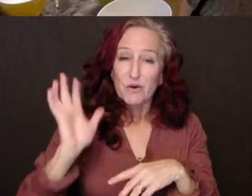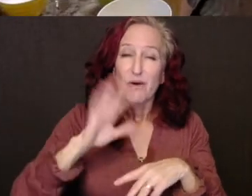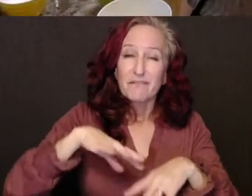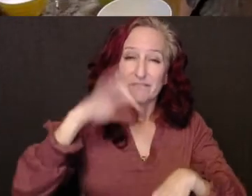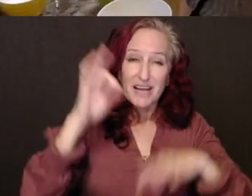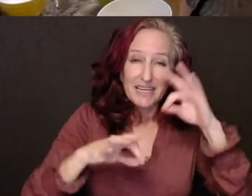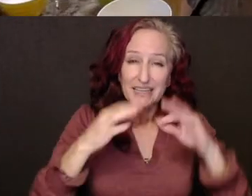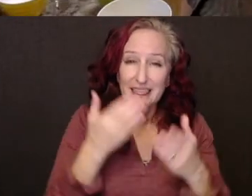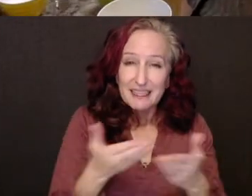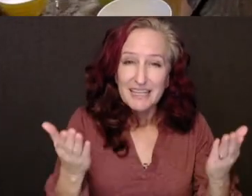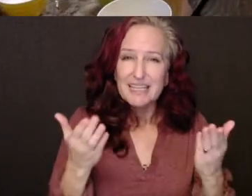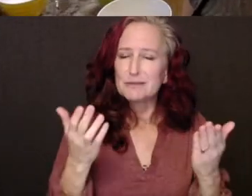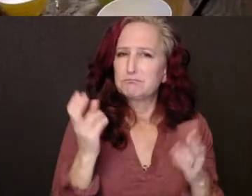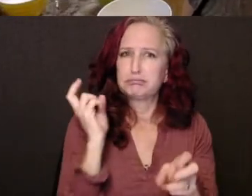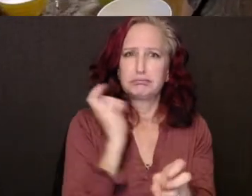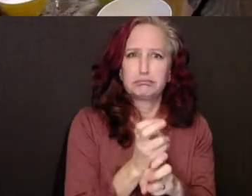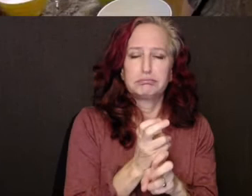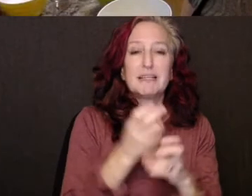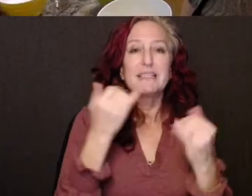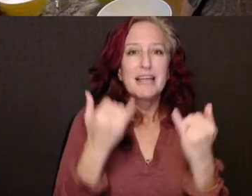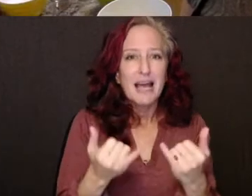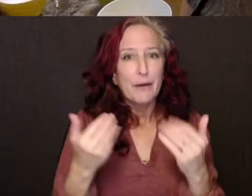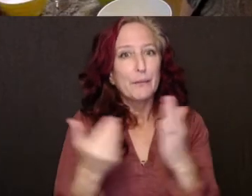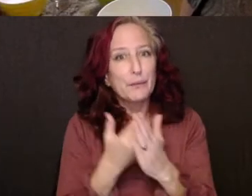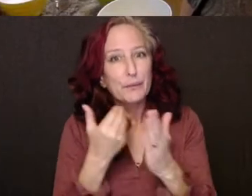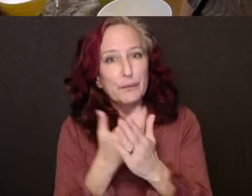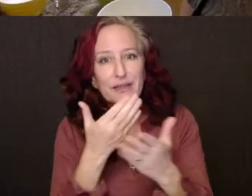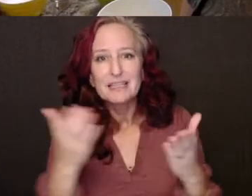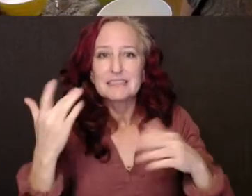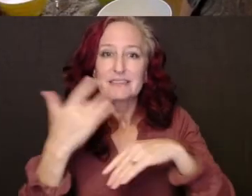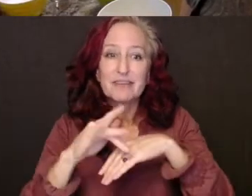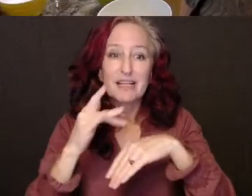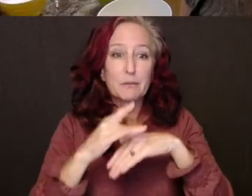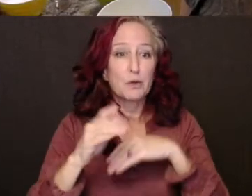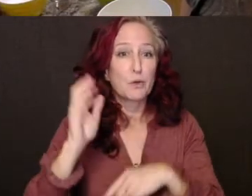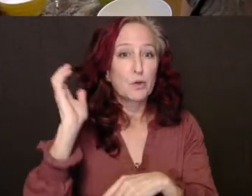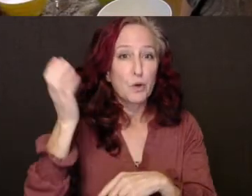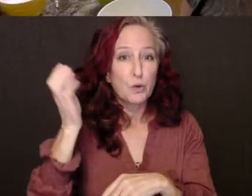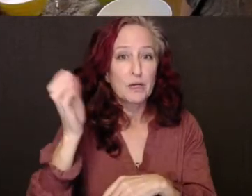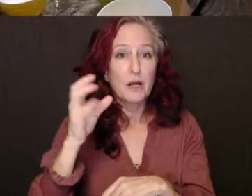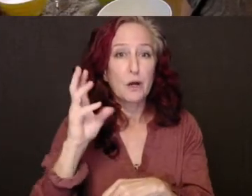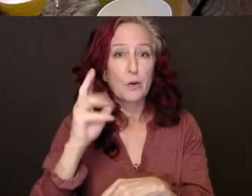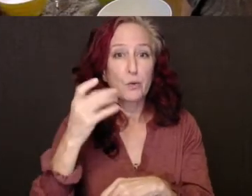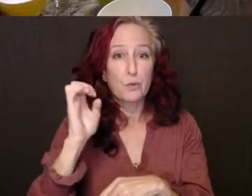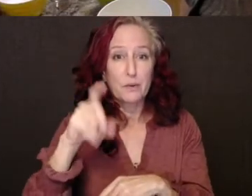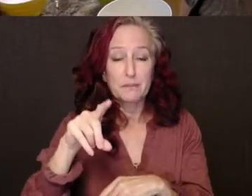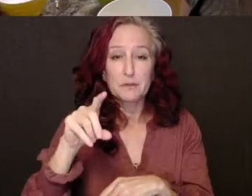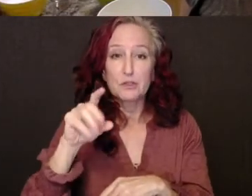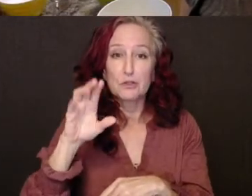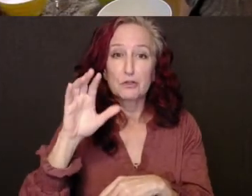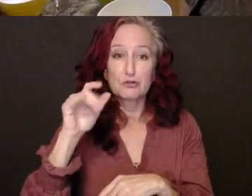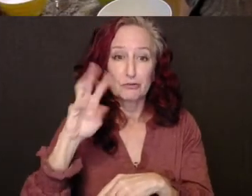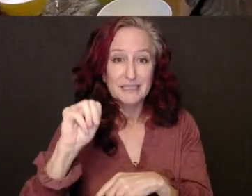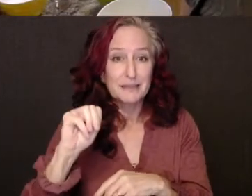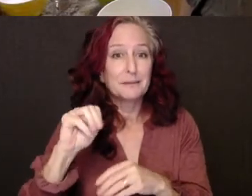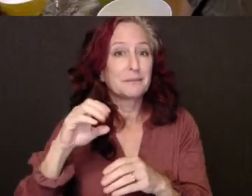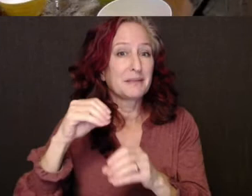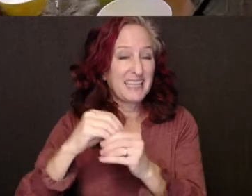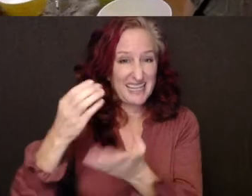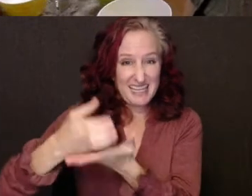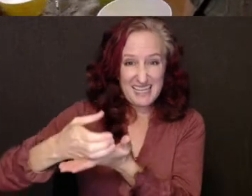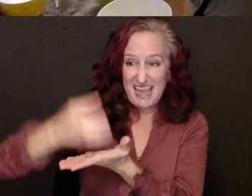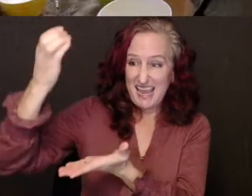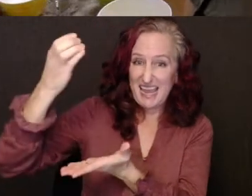access to vegan products and all of that has improved and gotten so much easier. Absolutely,